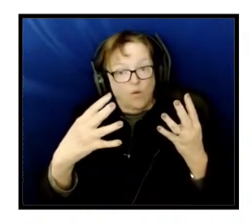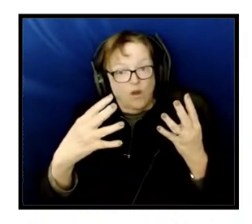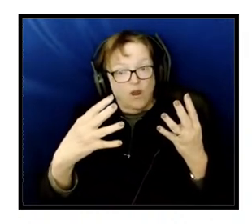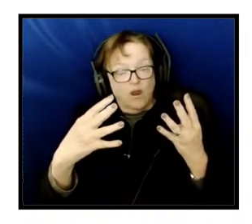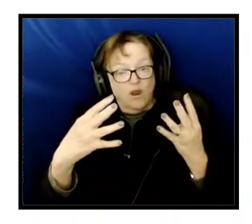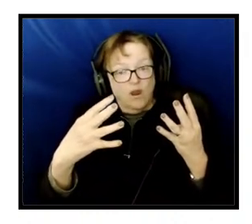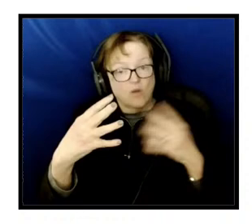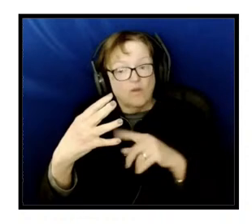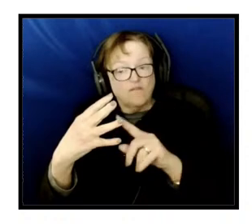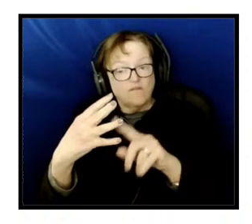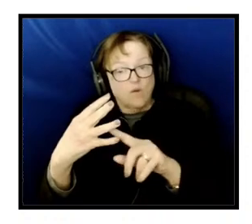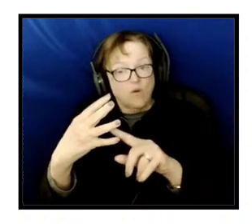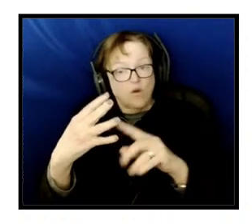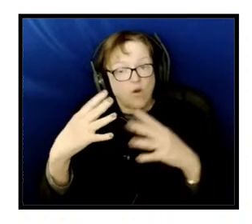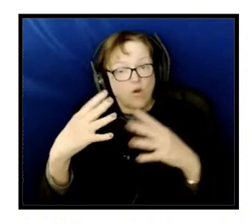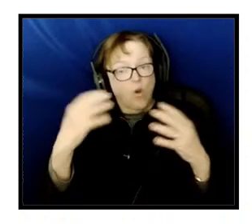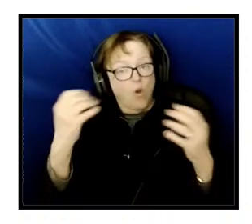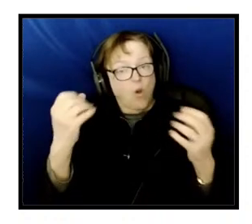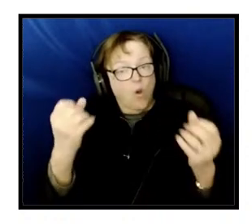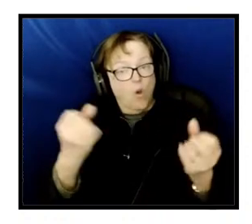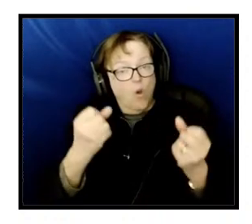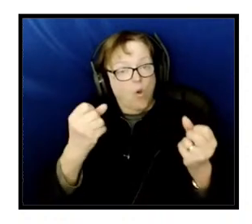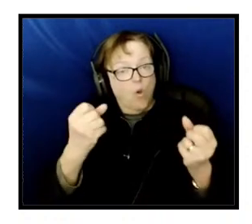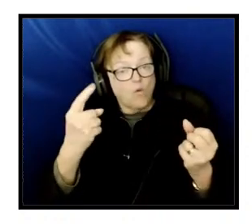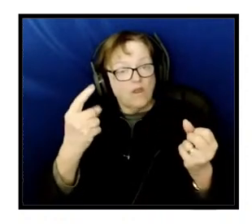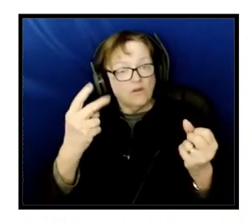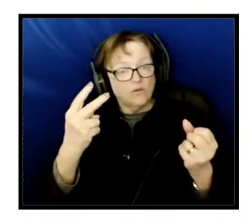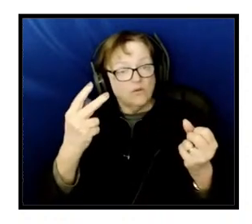breath, allow it to sustain for four counts.